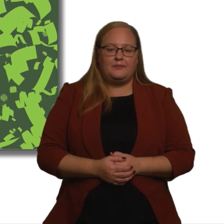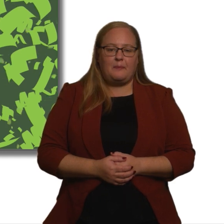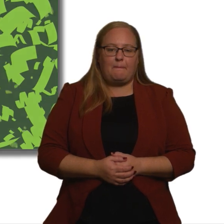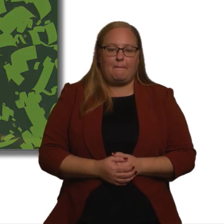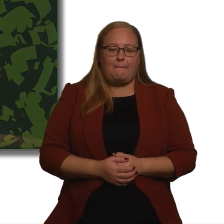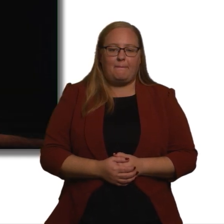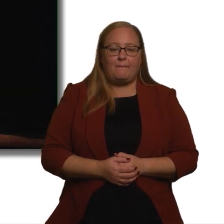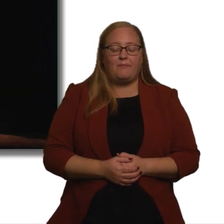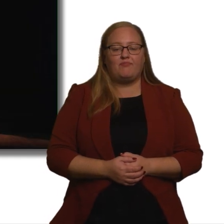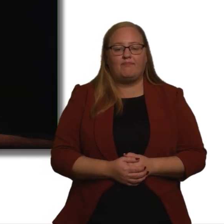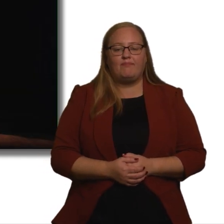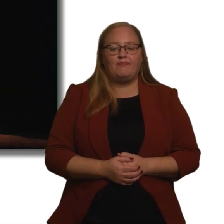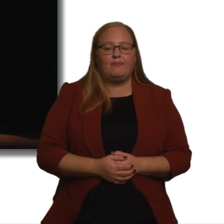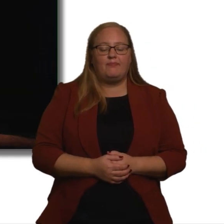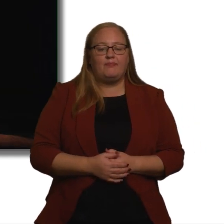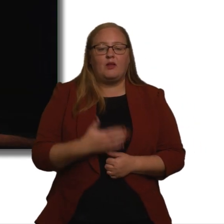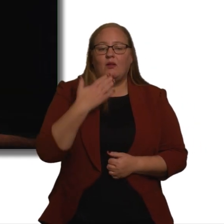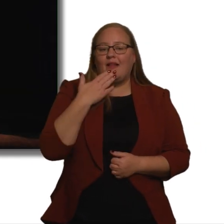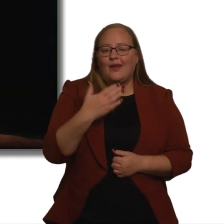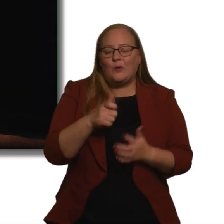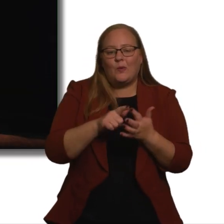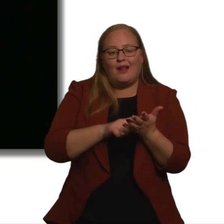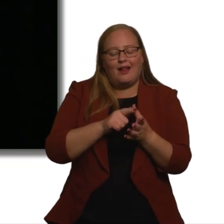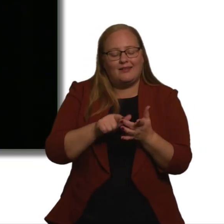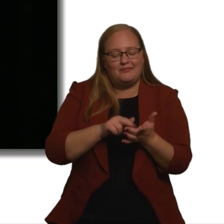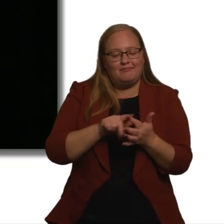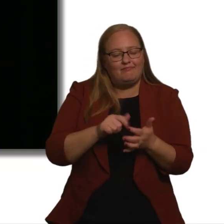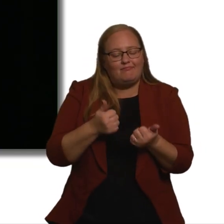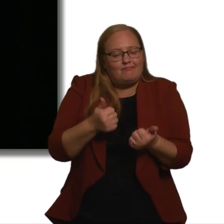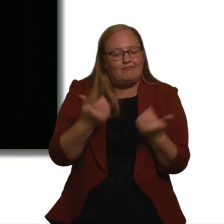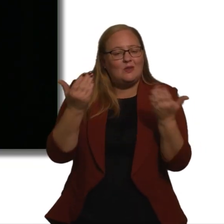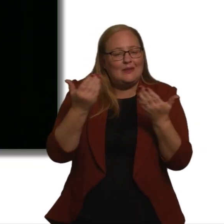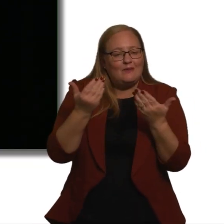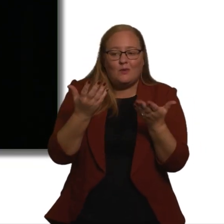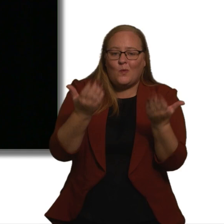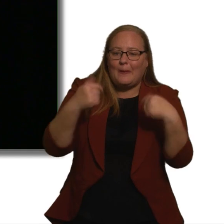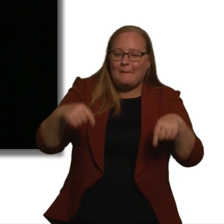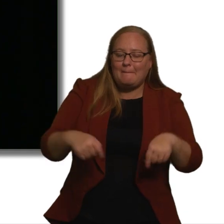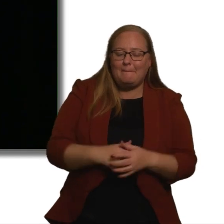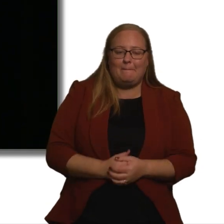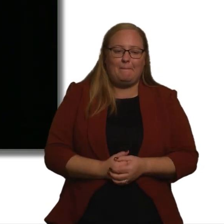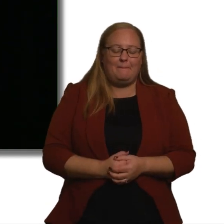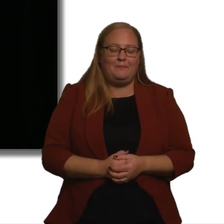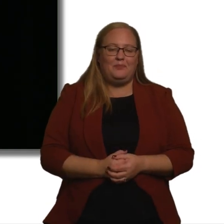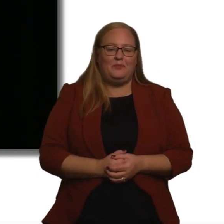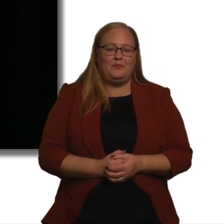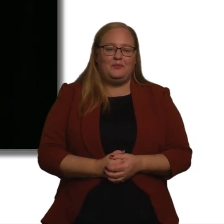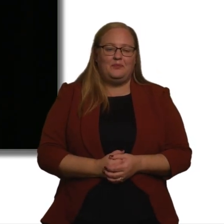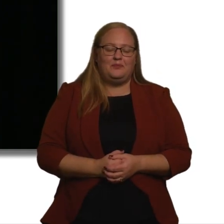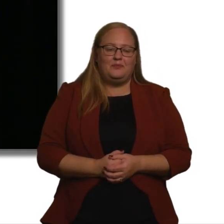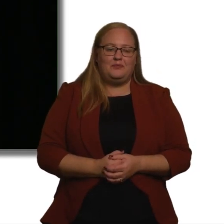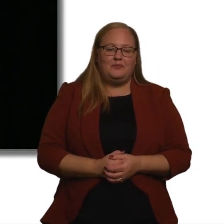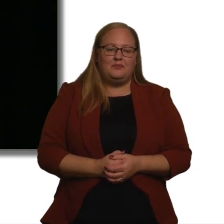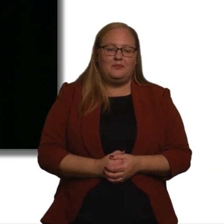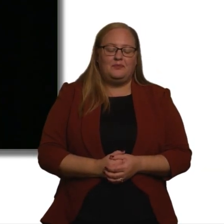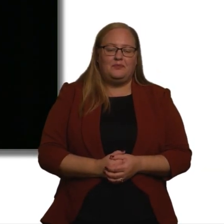Thank you, Elaine, and a good evening, everyone, and a very warm welcome from me too. Now, we've got a